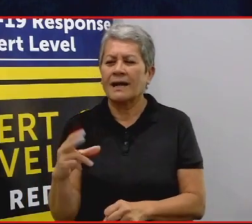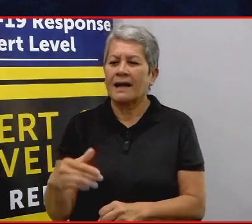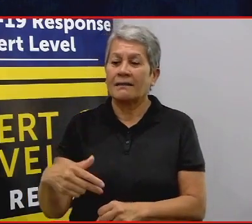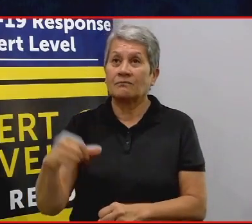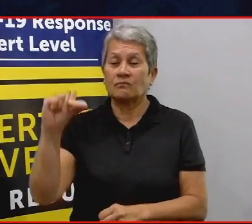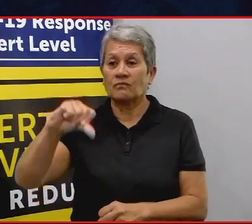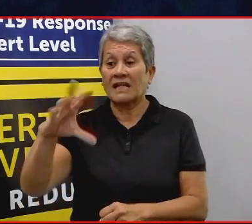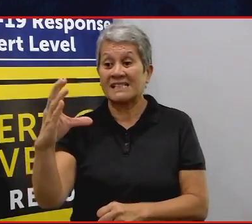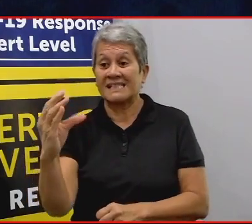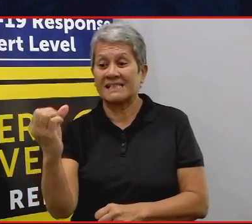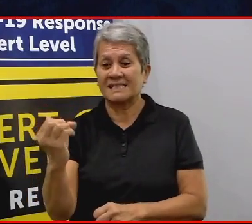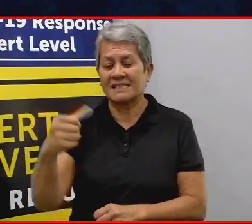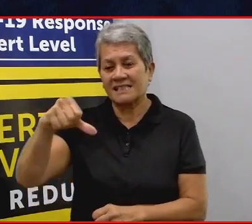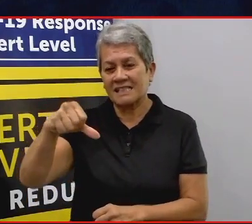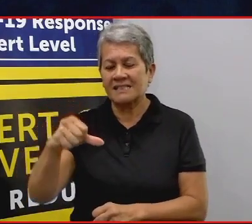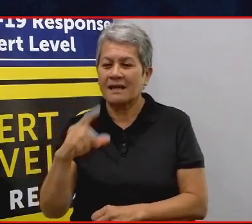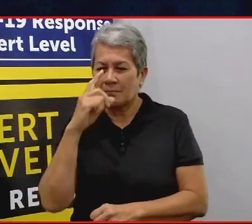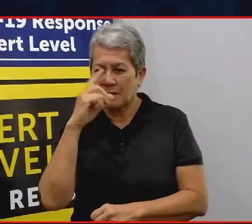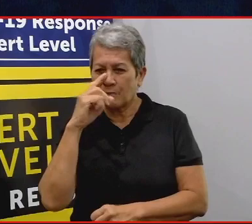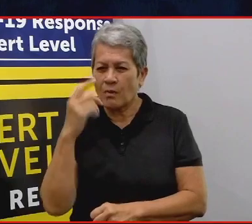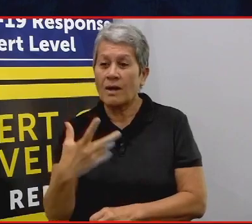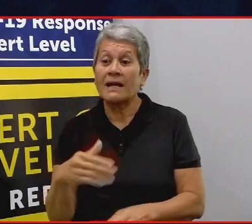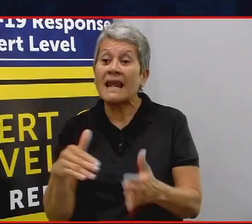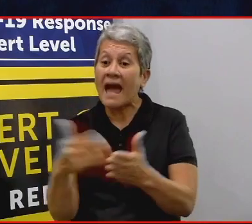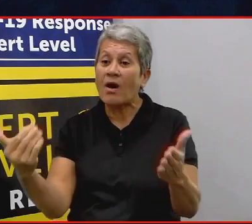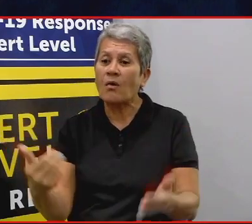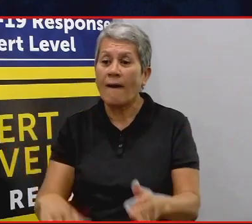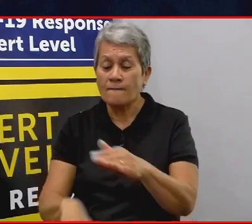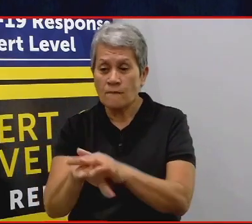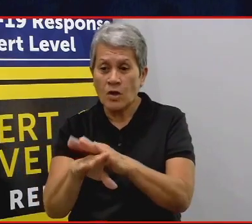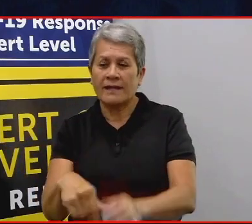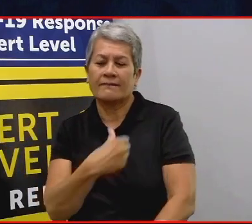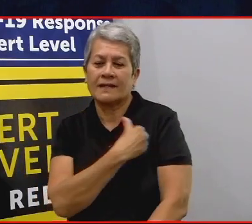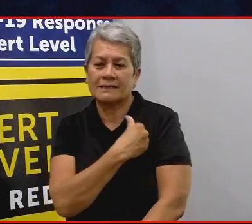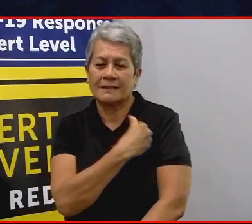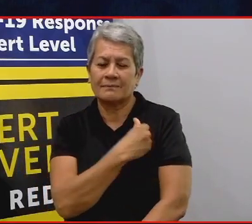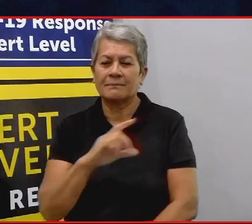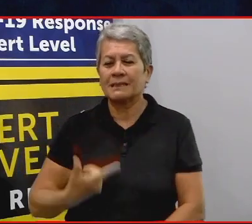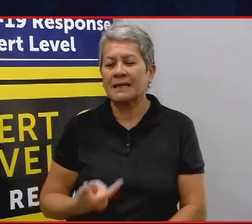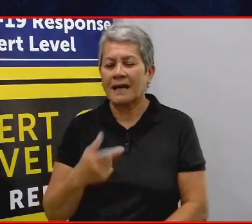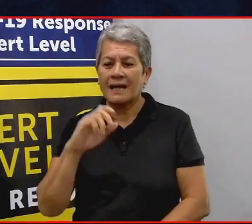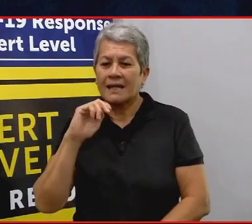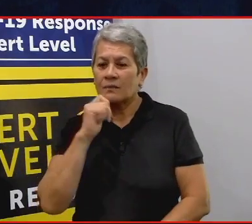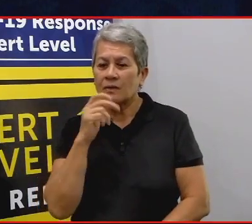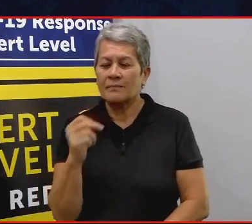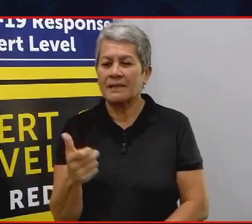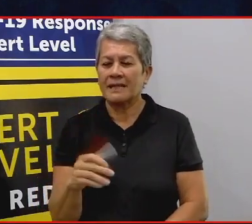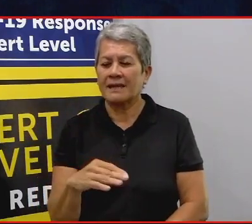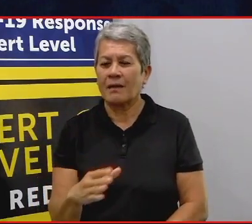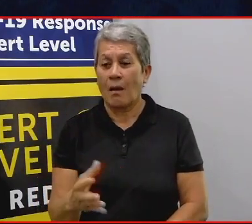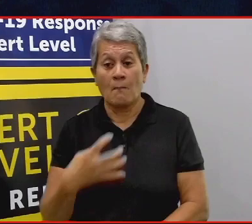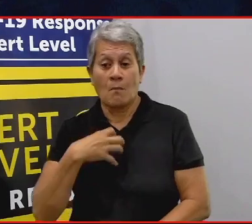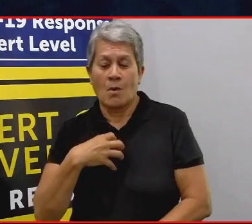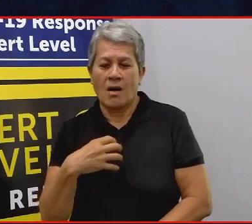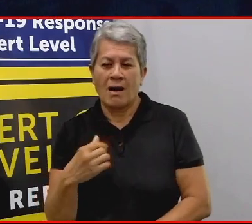96% of eligible Cook Islanders are already fully vaccinated. But I will be even more comfortable when our